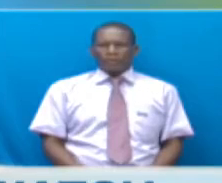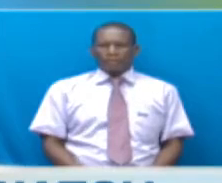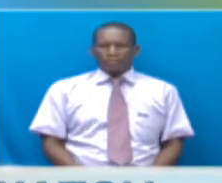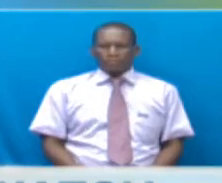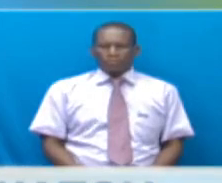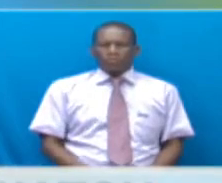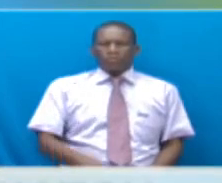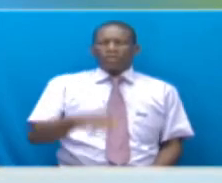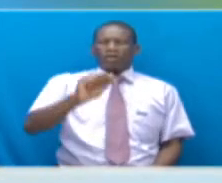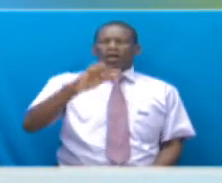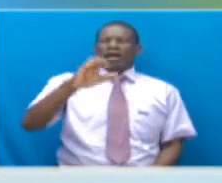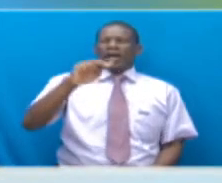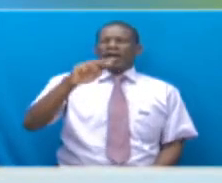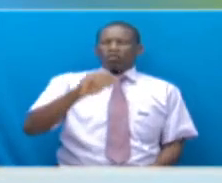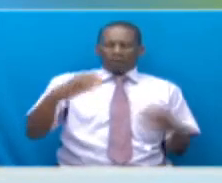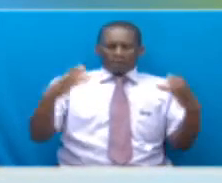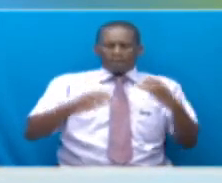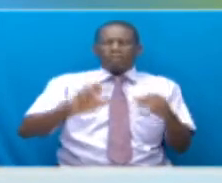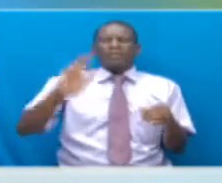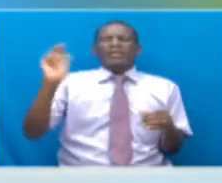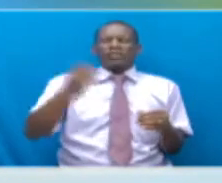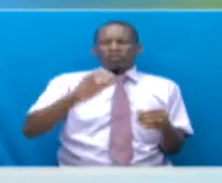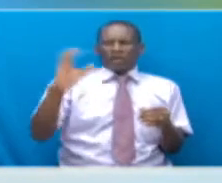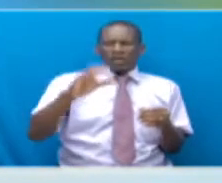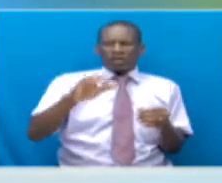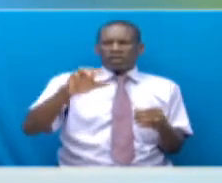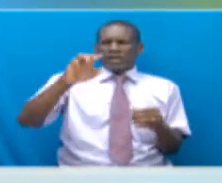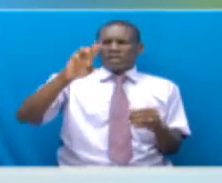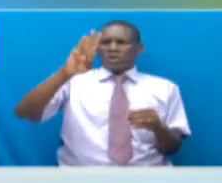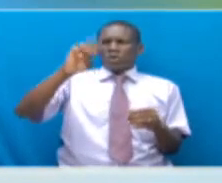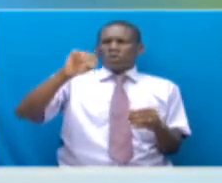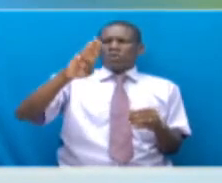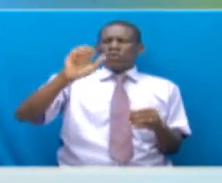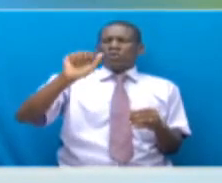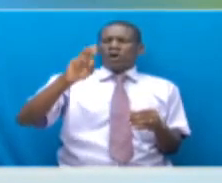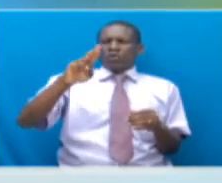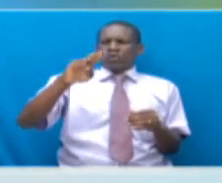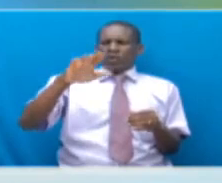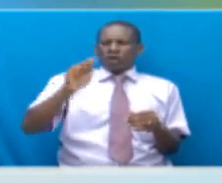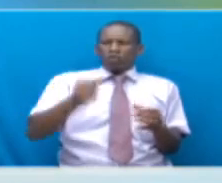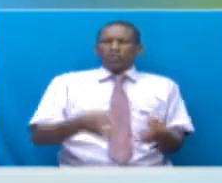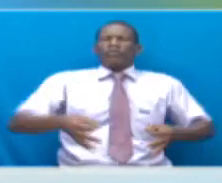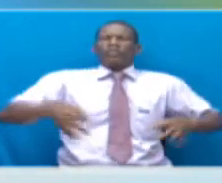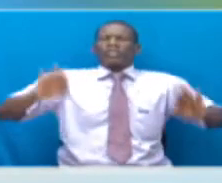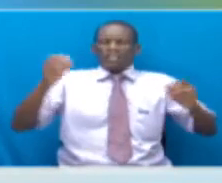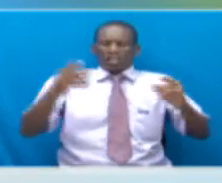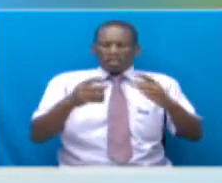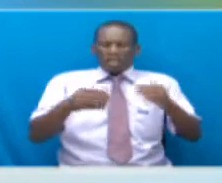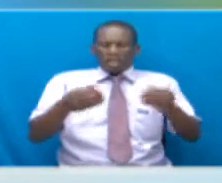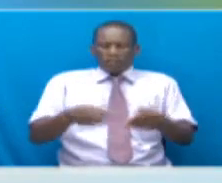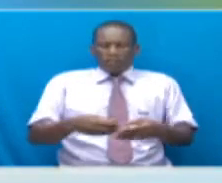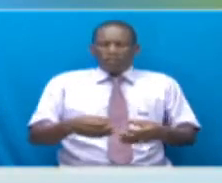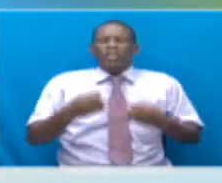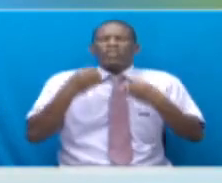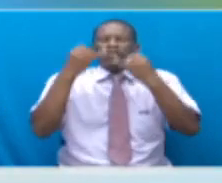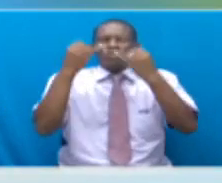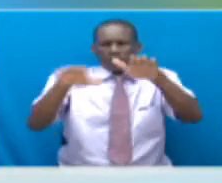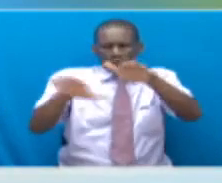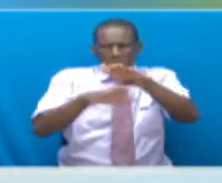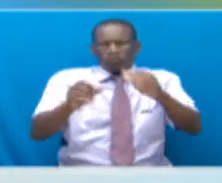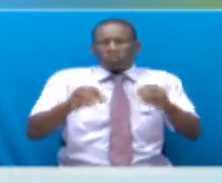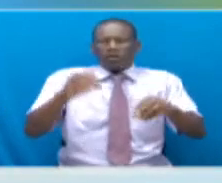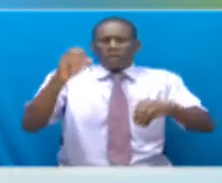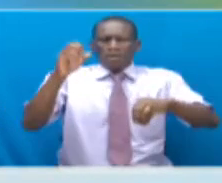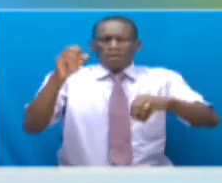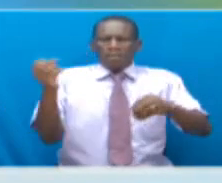The Agano Party presidential flag bearer, David Mwaure Waihiga, has officially unveiled his running mate for the coming August 9th